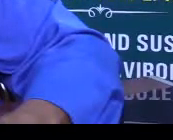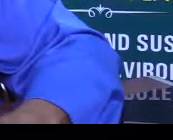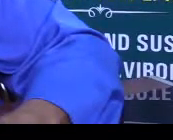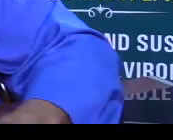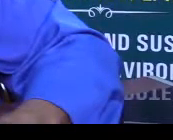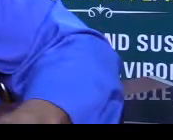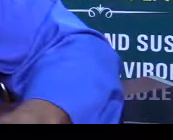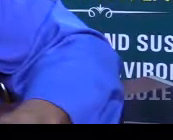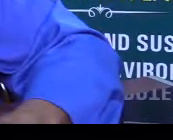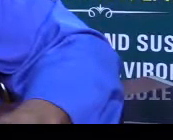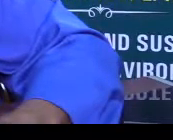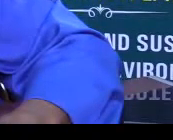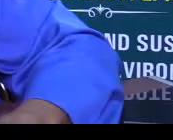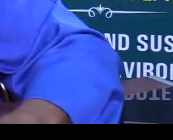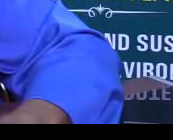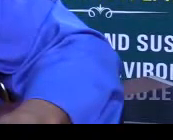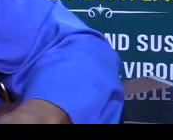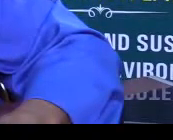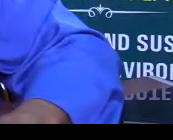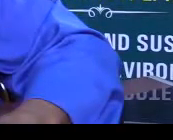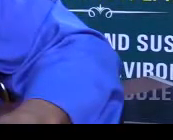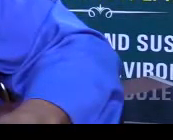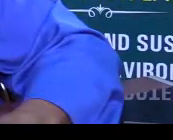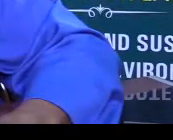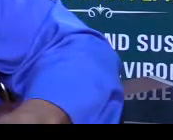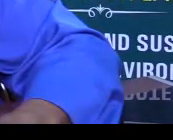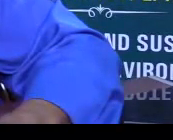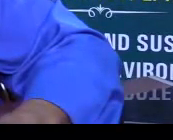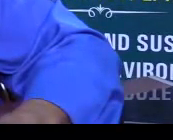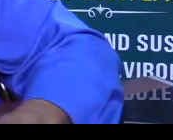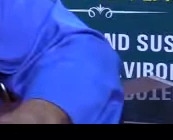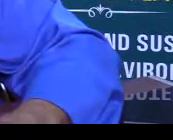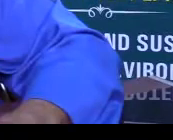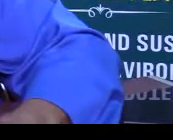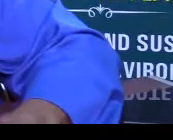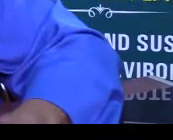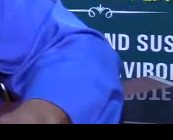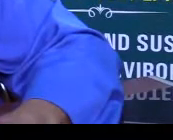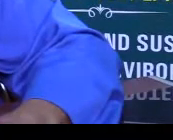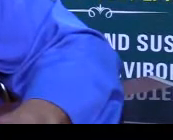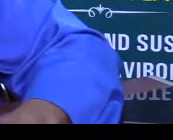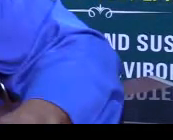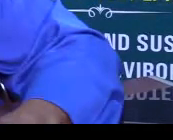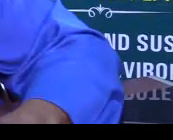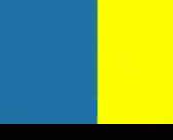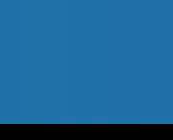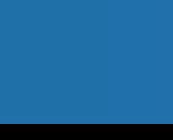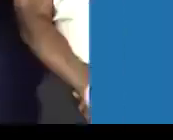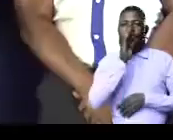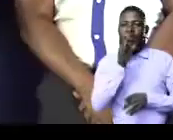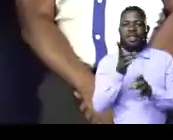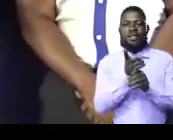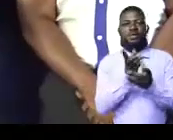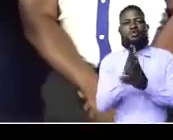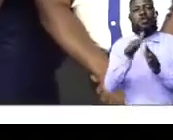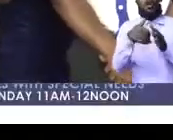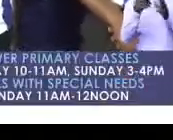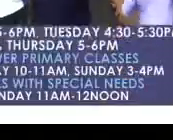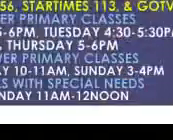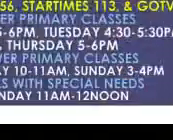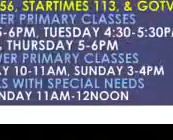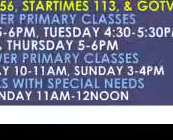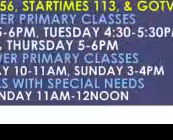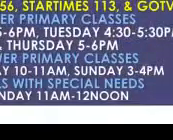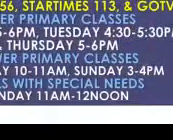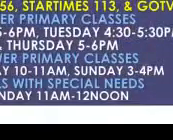pupils, parents, and guardians. Let me start by thanking you for being a part of all our remote learning platforms, particularly our